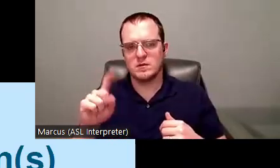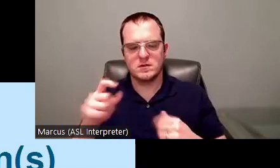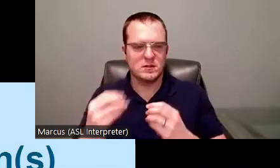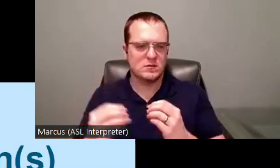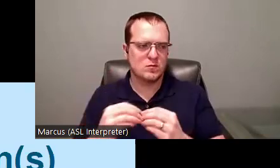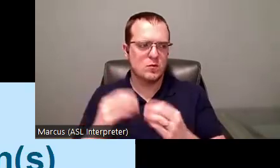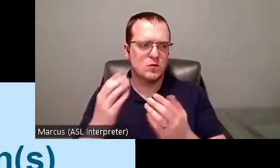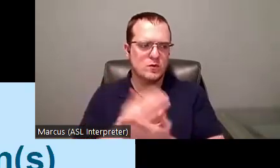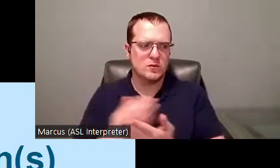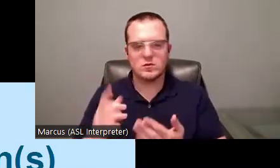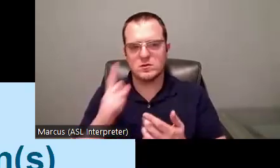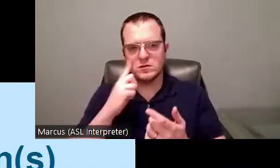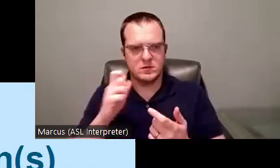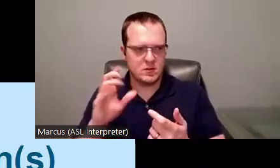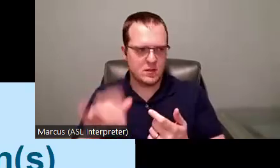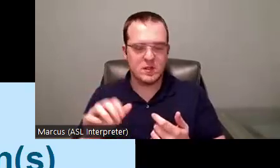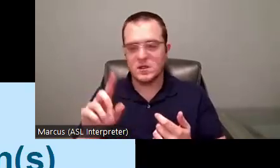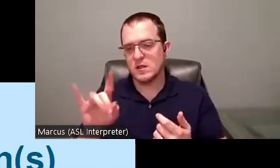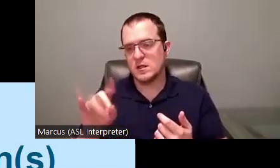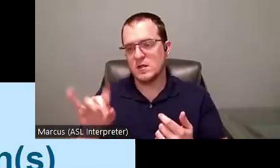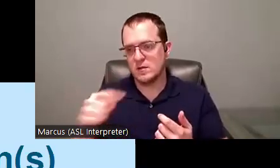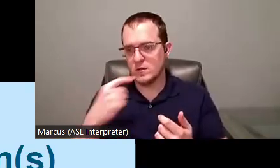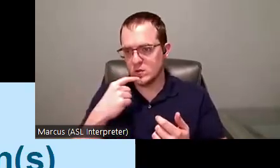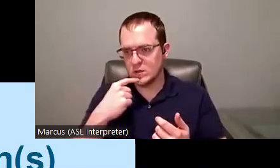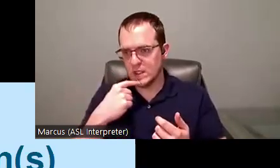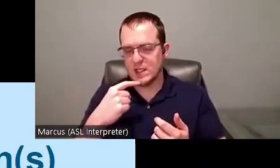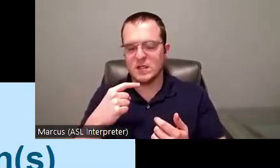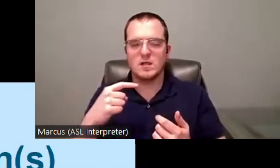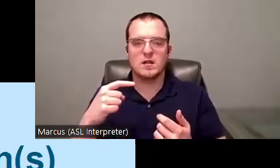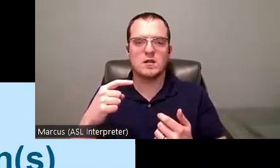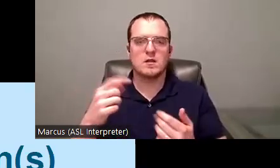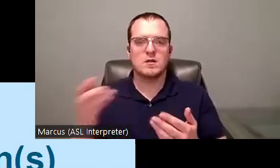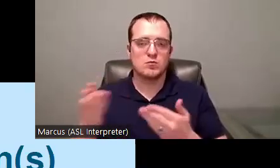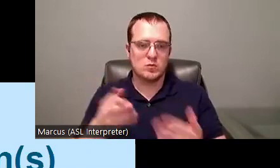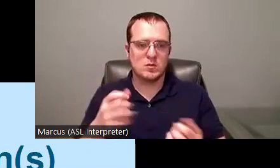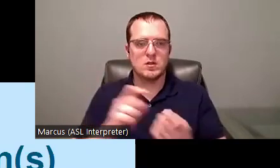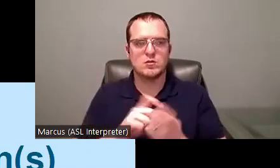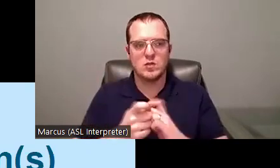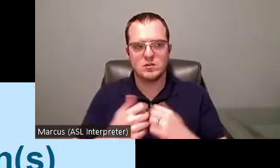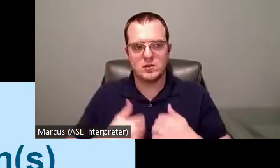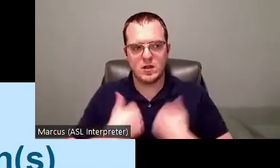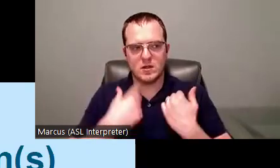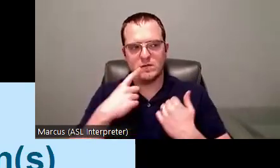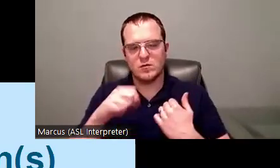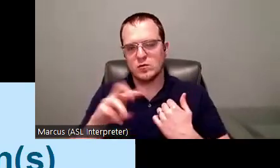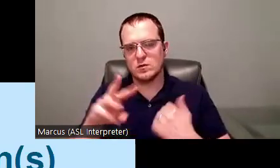This will do that, David, as you so well said, bringing and changing the lives for 26 individuals.